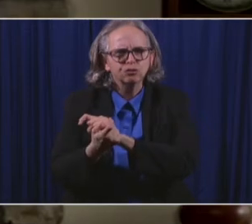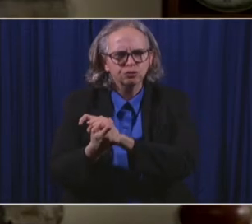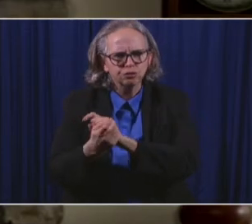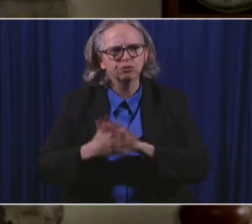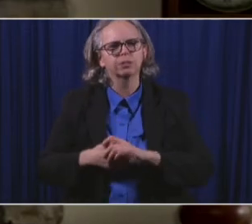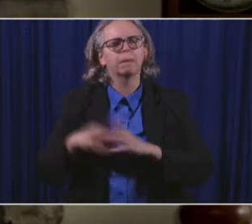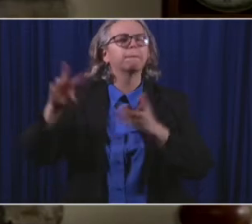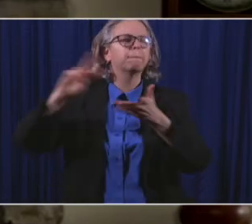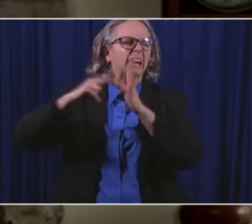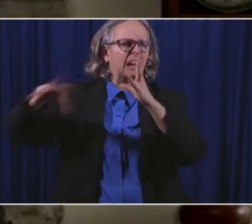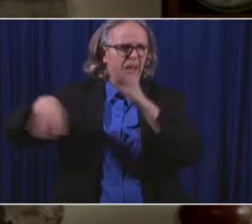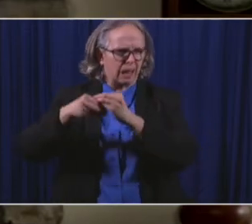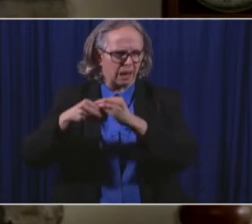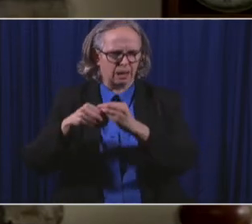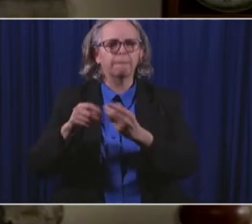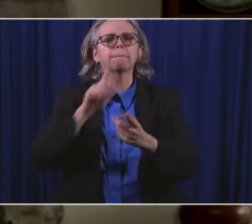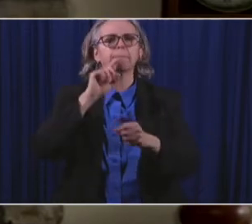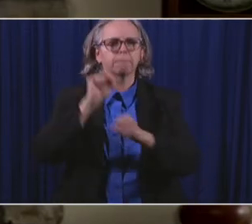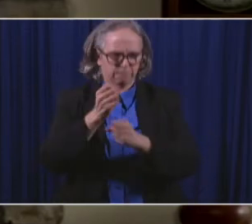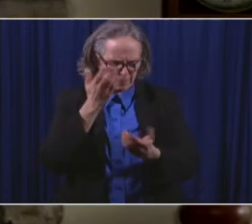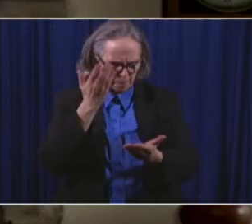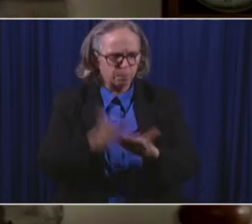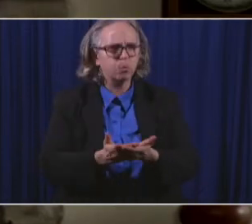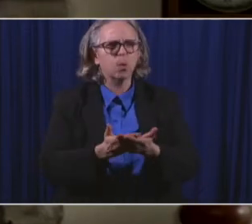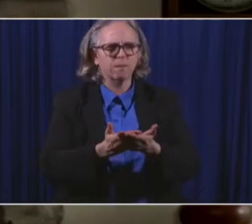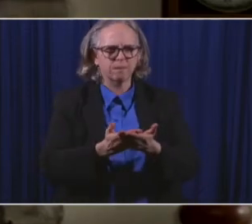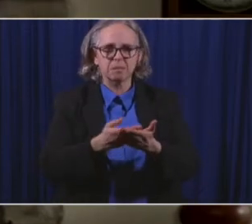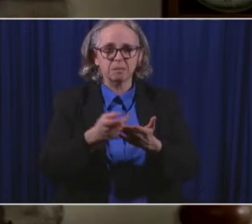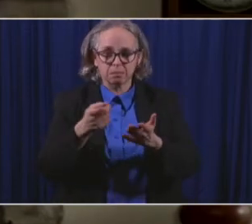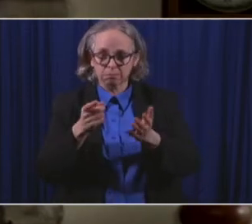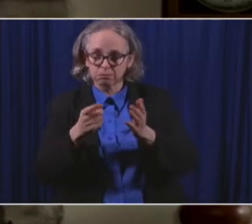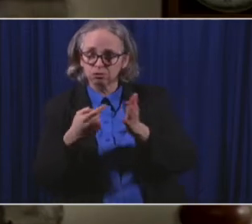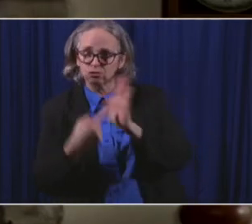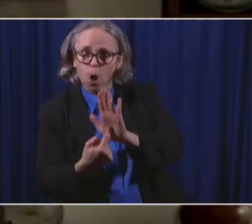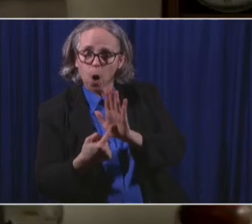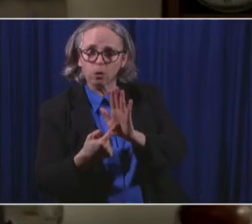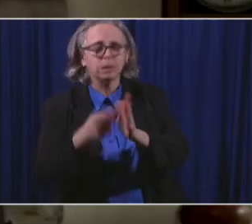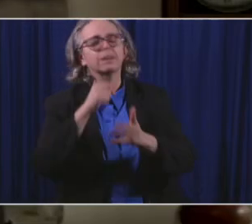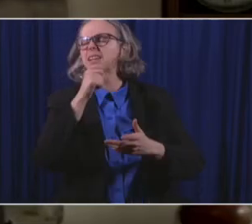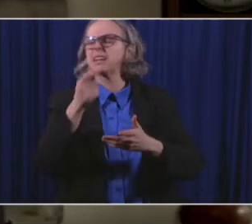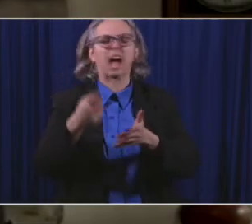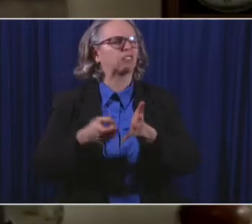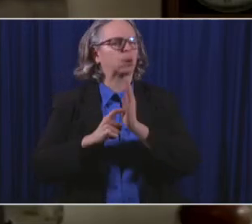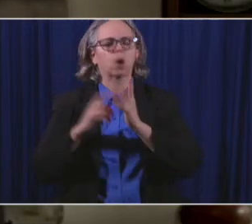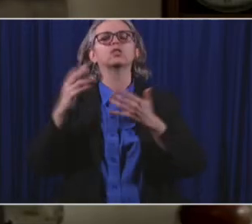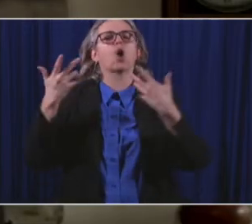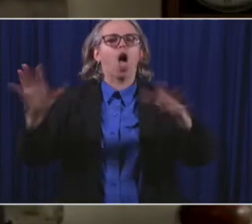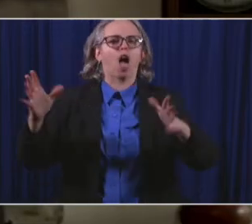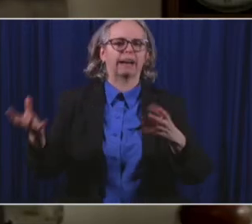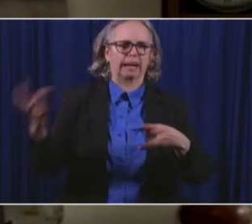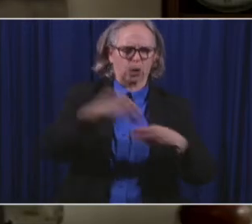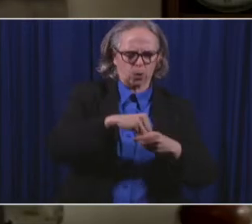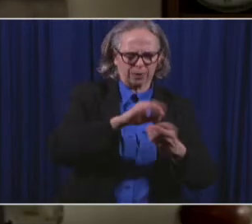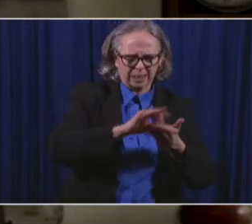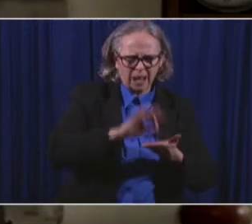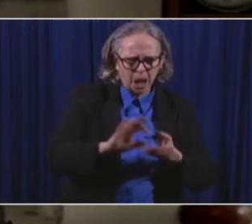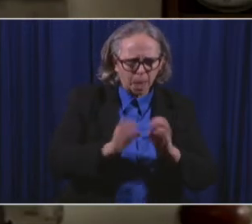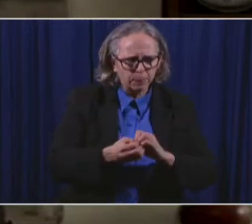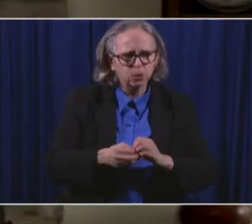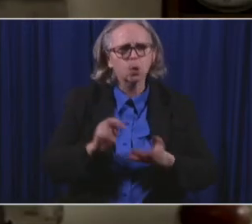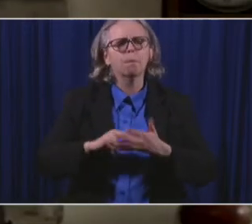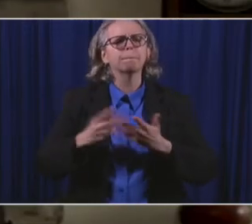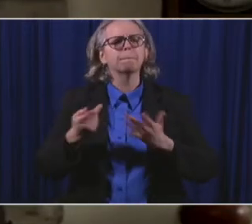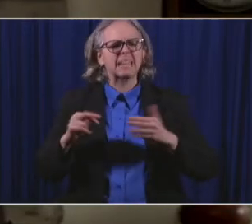without additional verification. However, here in Ohio, we continue to manually verify those exposures and symptoms